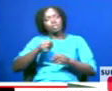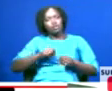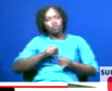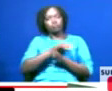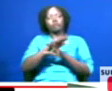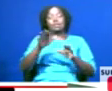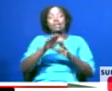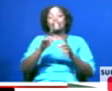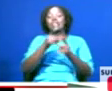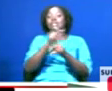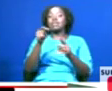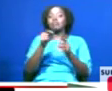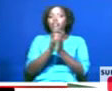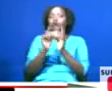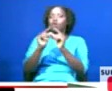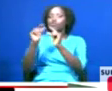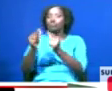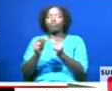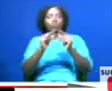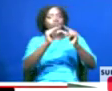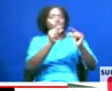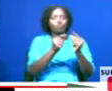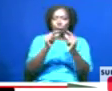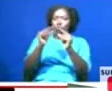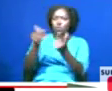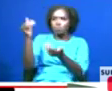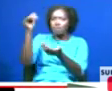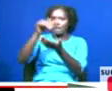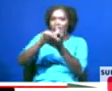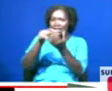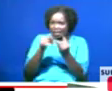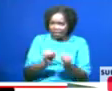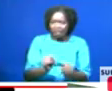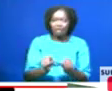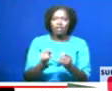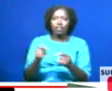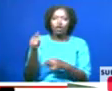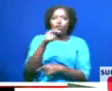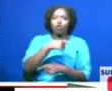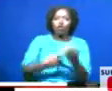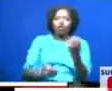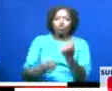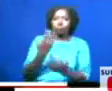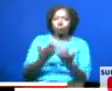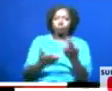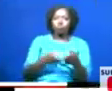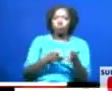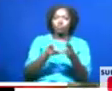who kept on regrouping and attempted to lit tires on the roads.